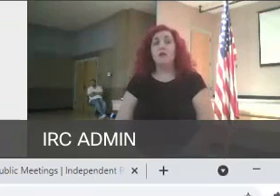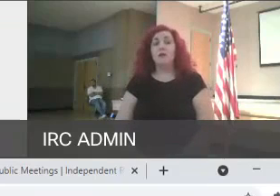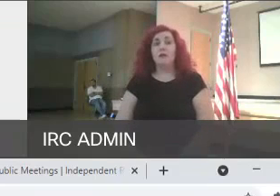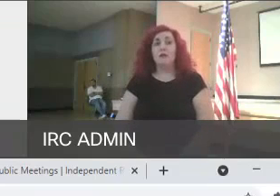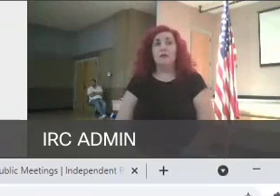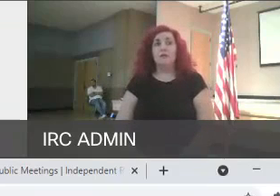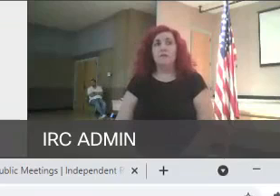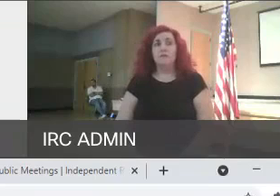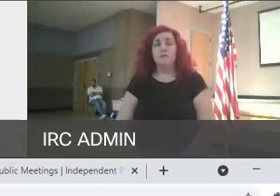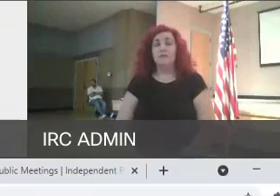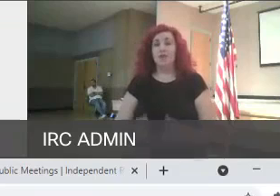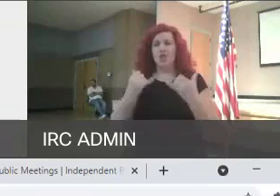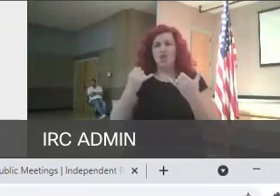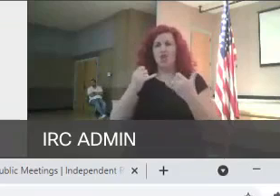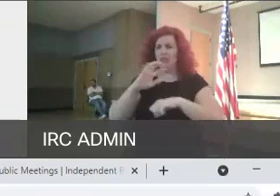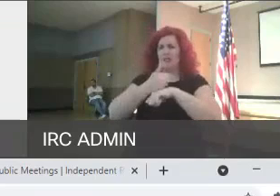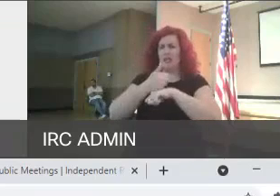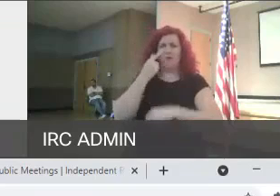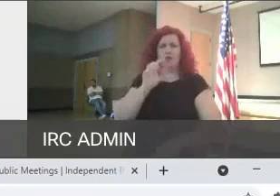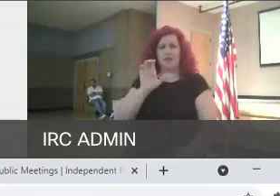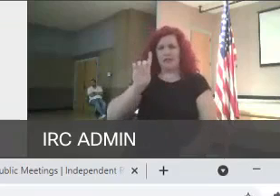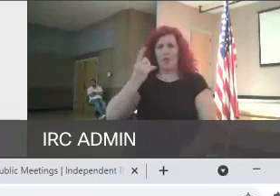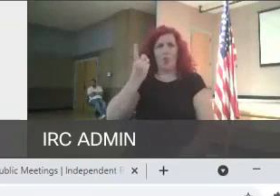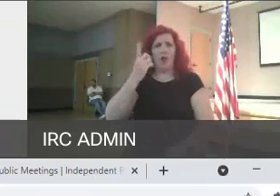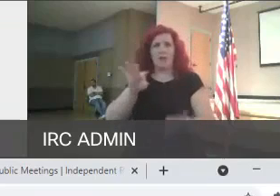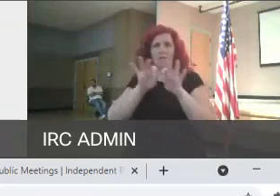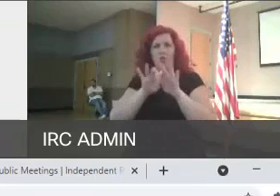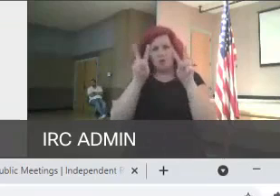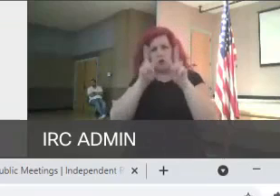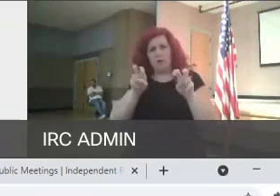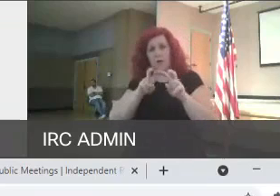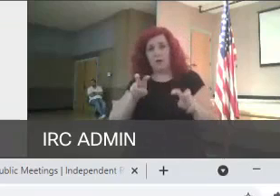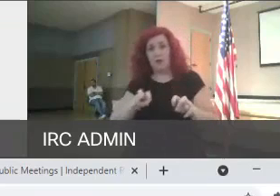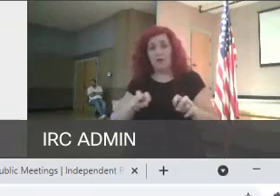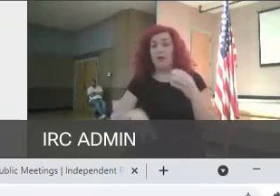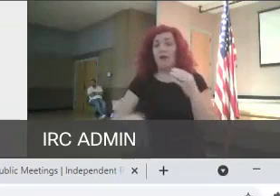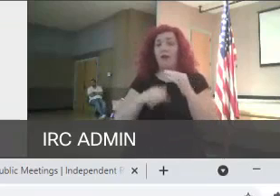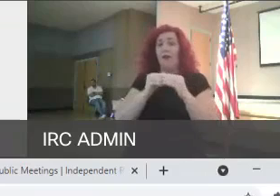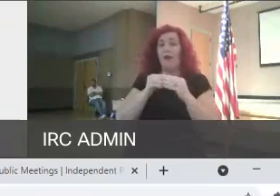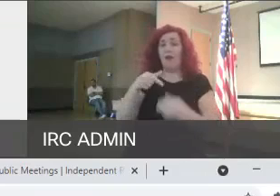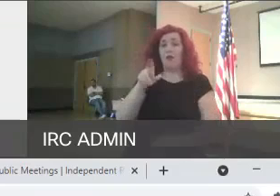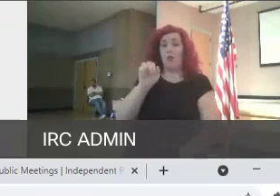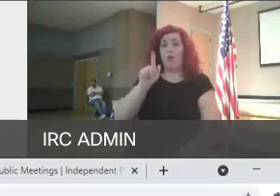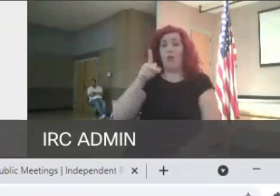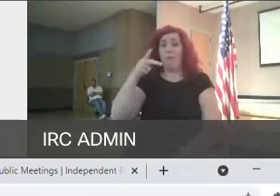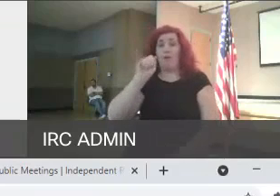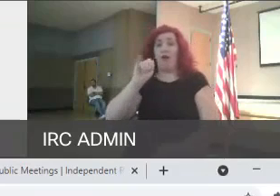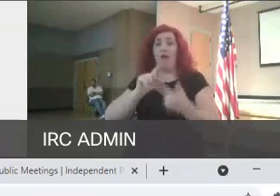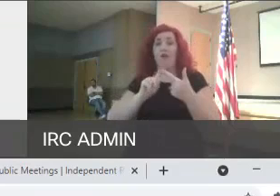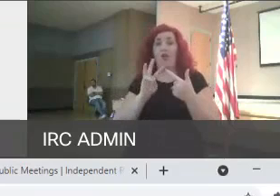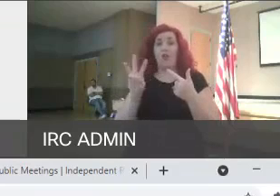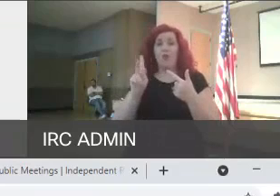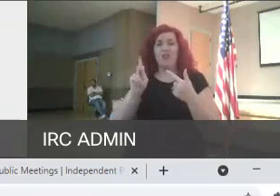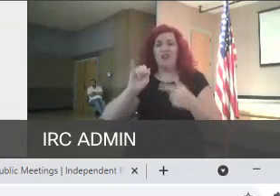current configuration of CD1. Add the Hualapai in the, on the west side, the